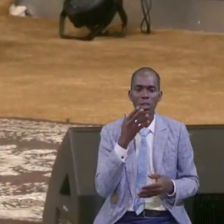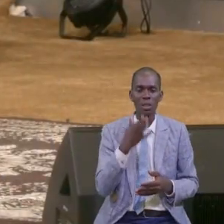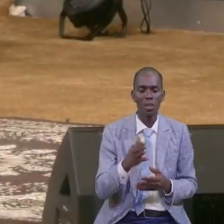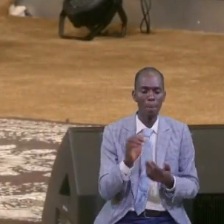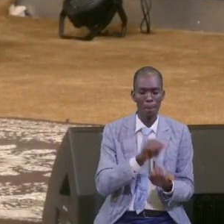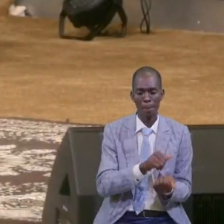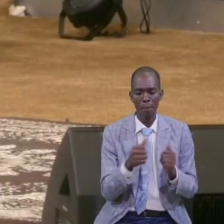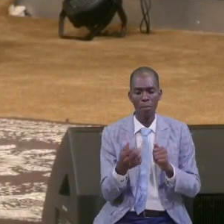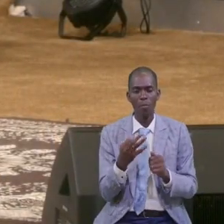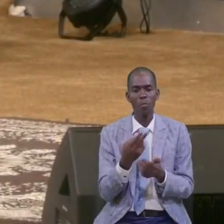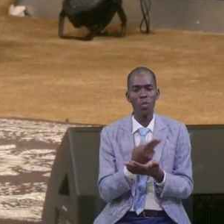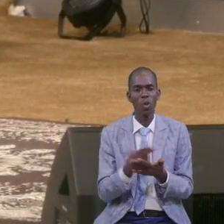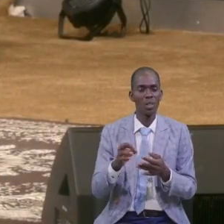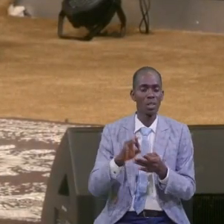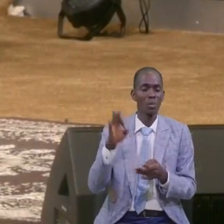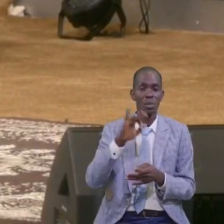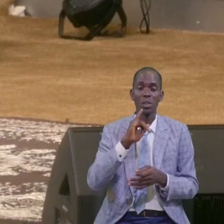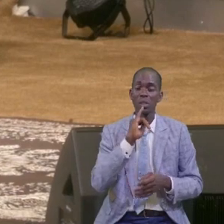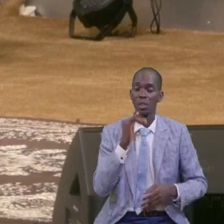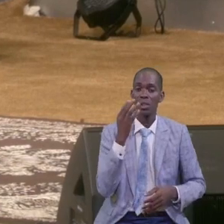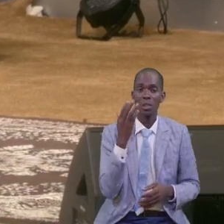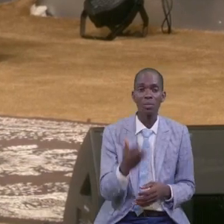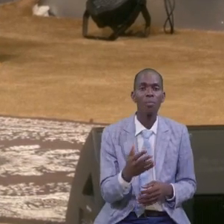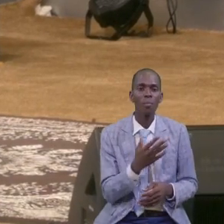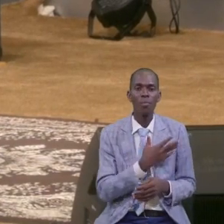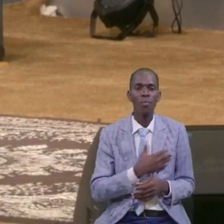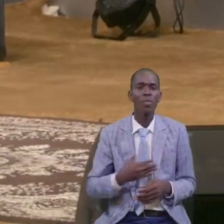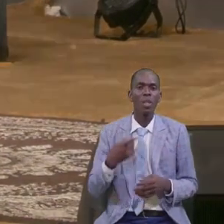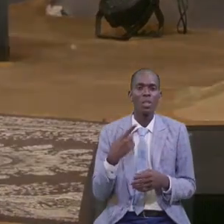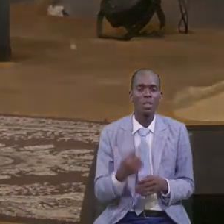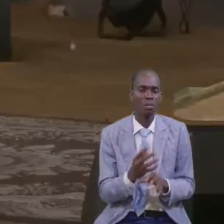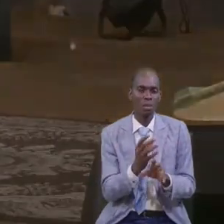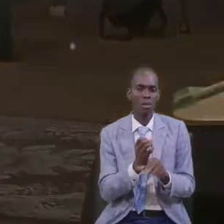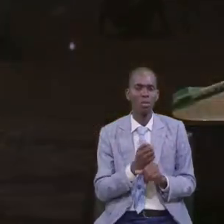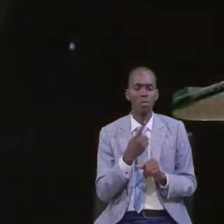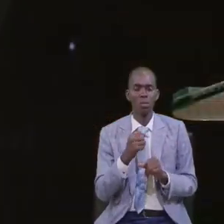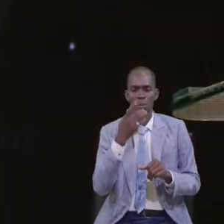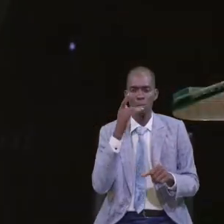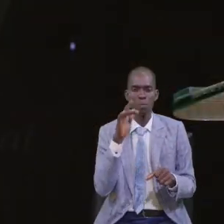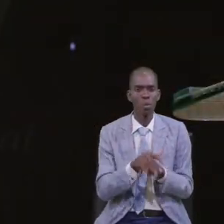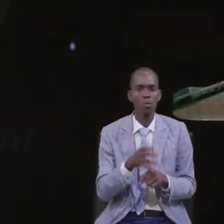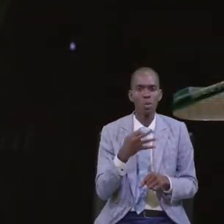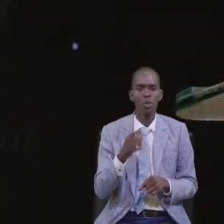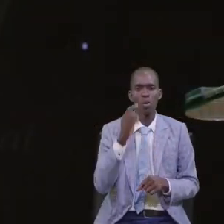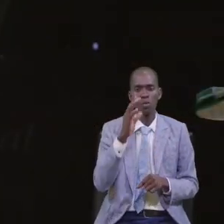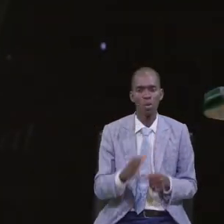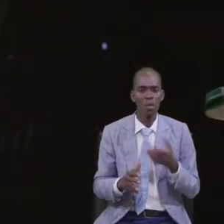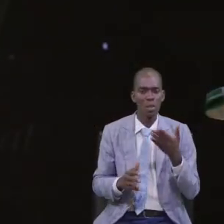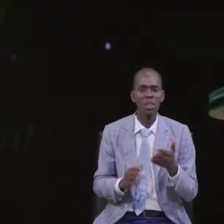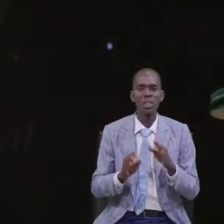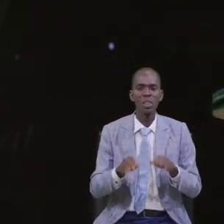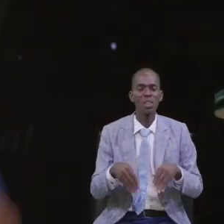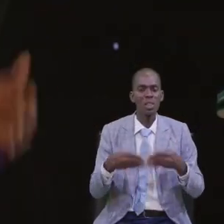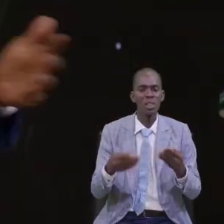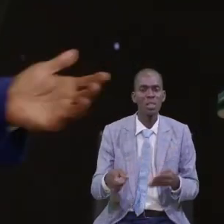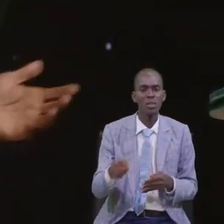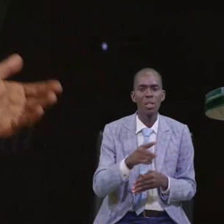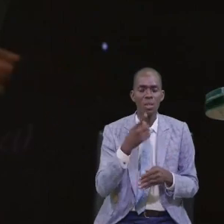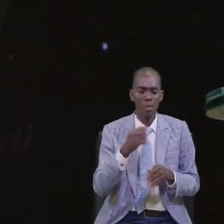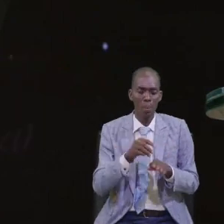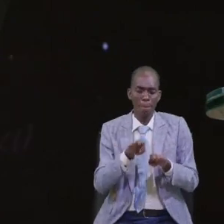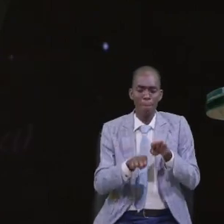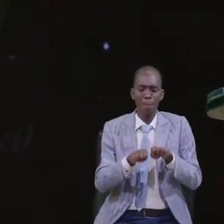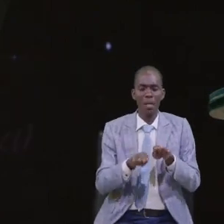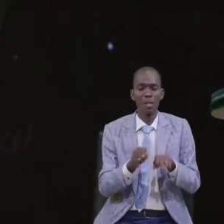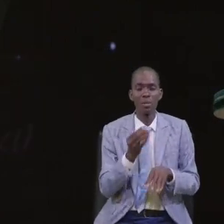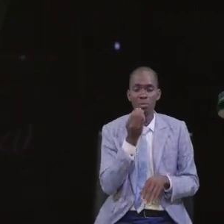baptism of the Holy Ghost is there, and the claiming of the promises of God there. He gives them the balance meet so that